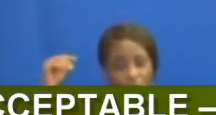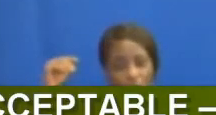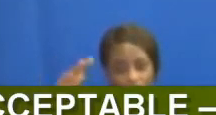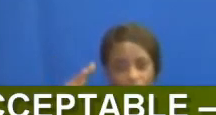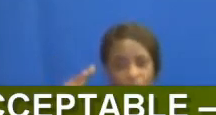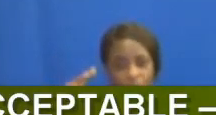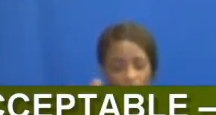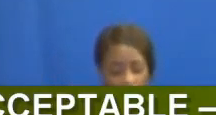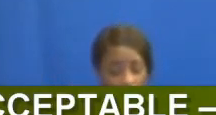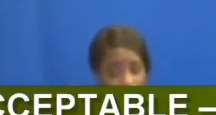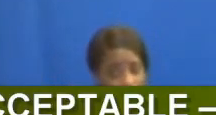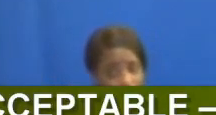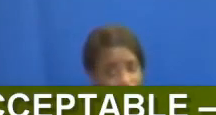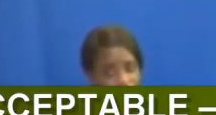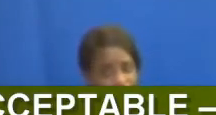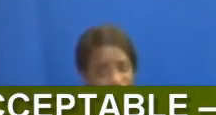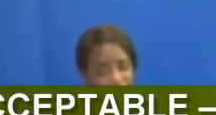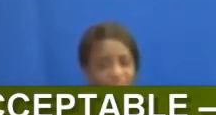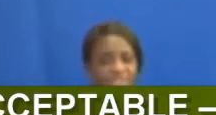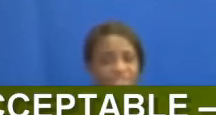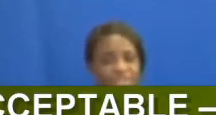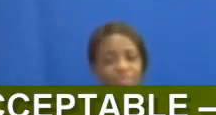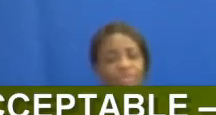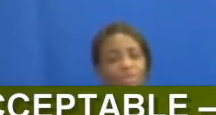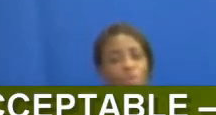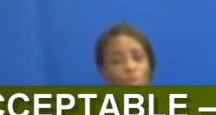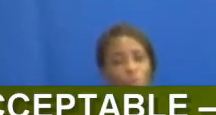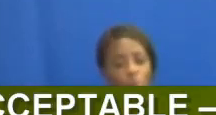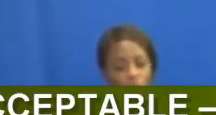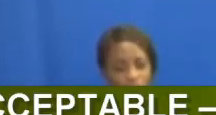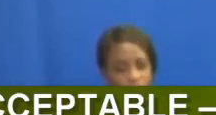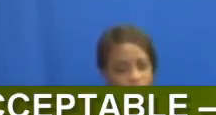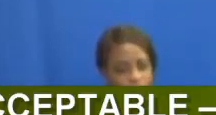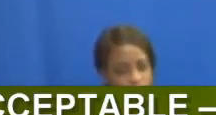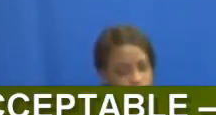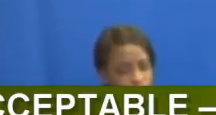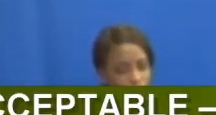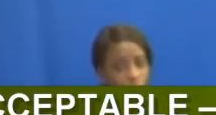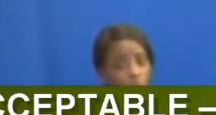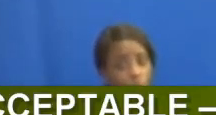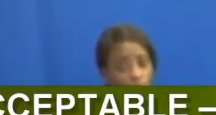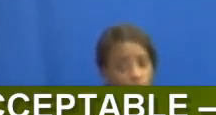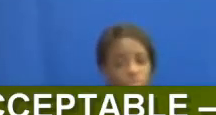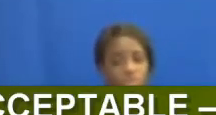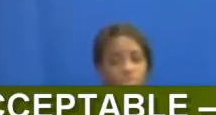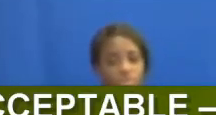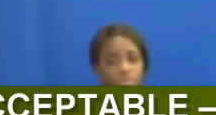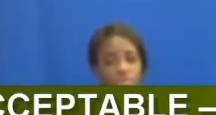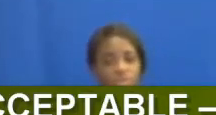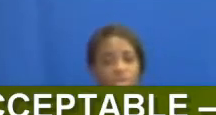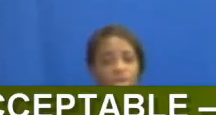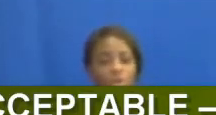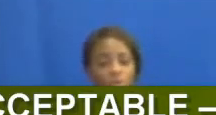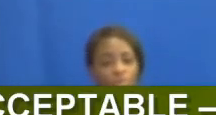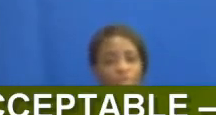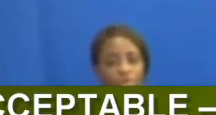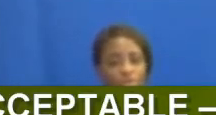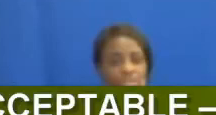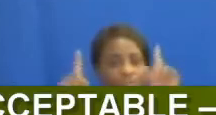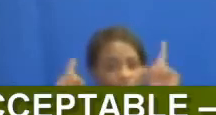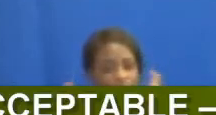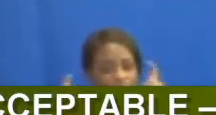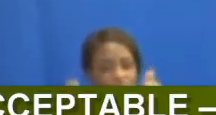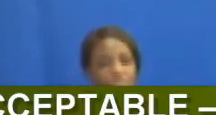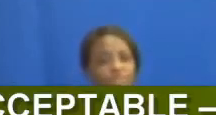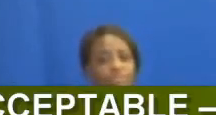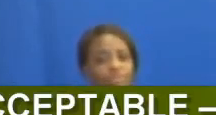entrimuno, ye bear your obrigo, Nasibe Bregu questions, say yarn, which we have chassis, a best answer in the pebby brebu. They talk as I say, and Chebia, and I gana